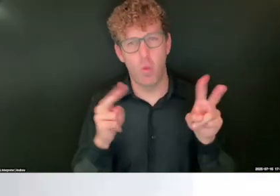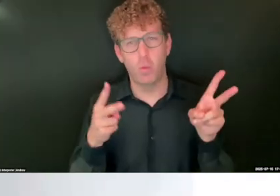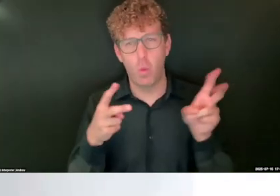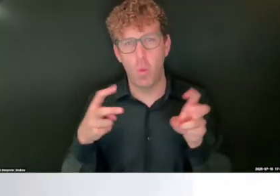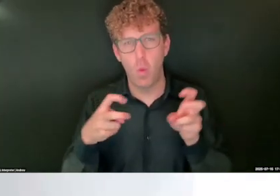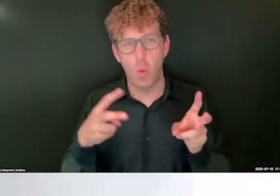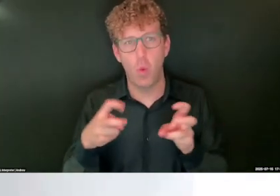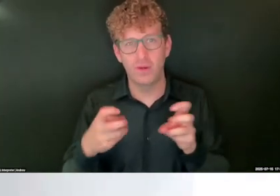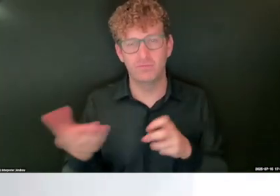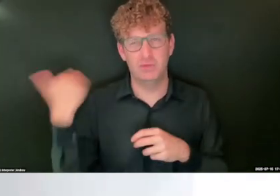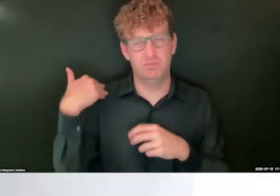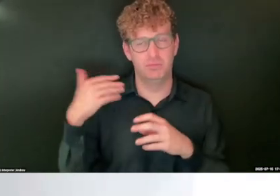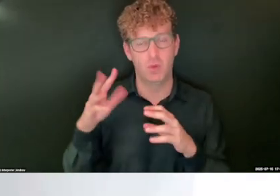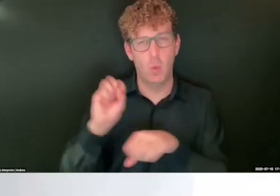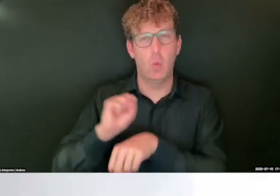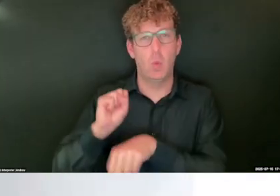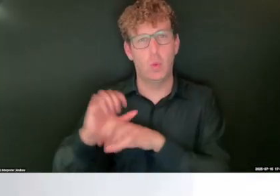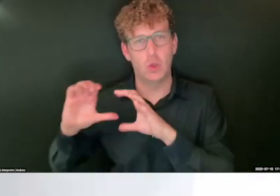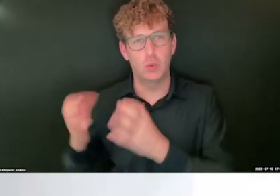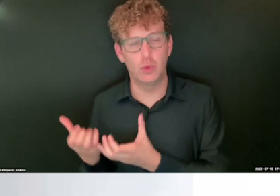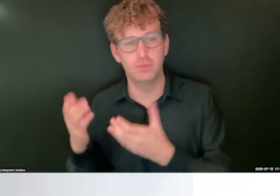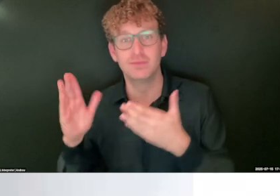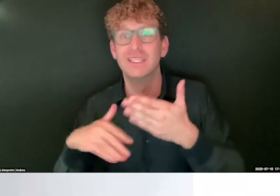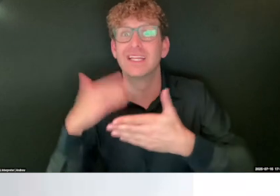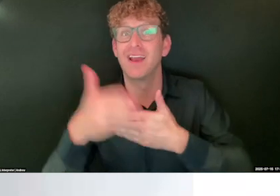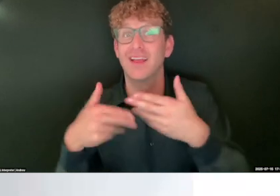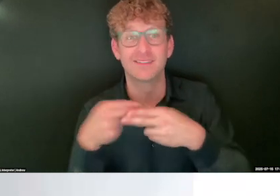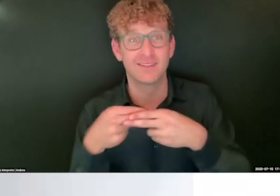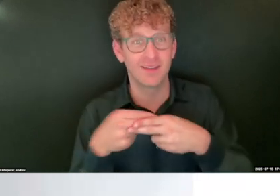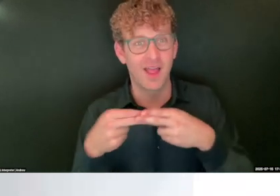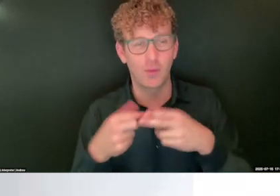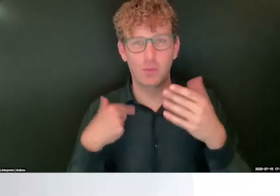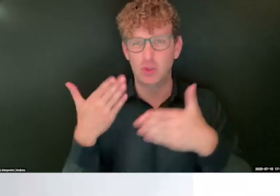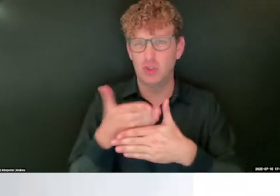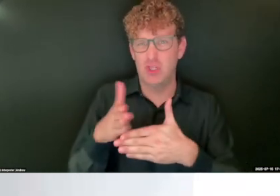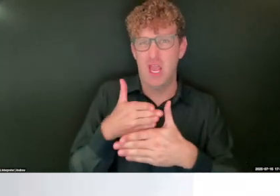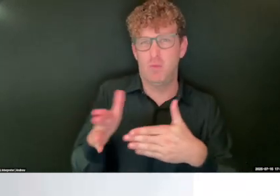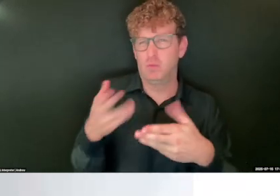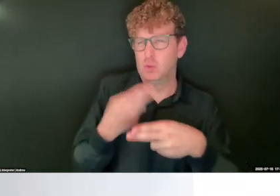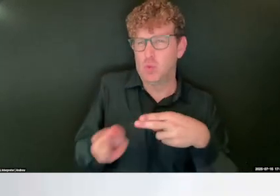We'll now share a short video highlighting the Stockton Mobility Collective Grant.